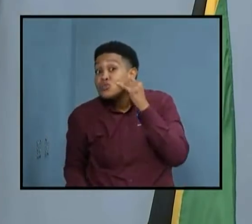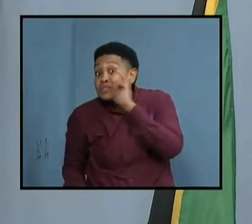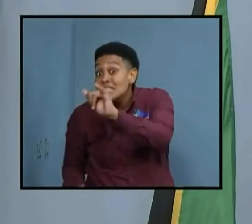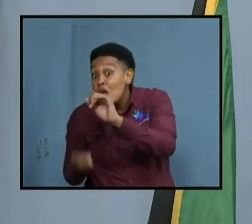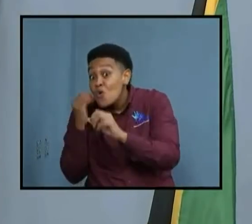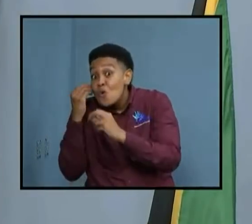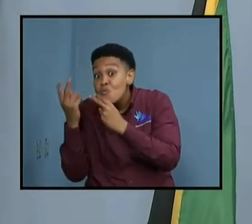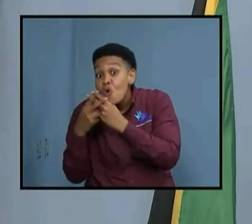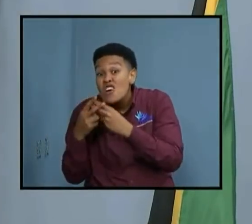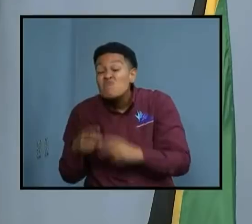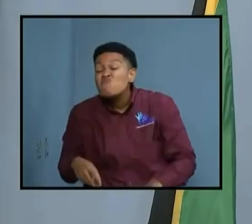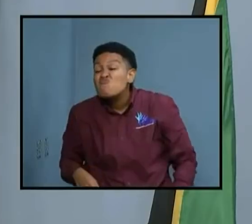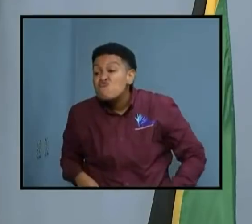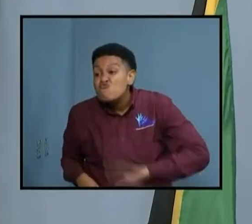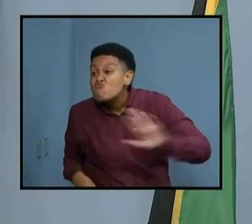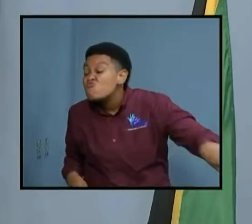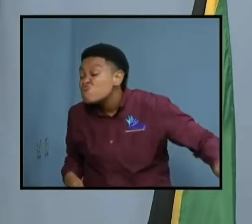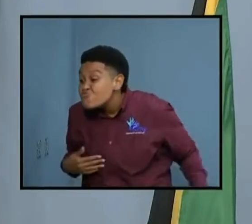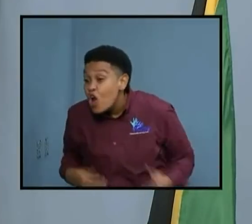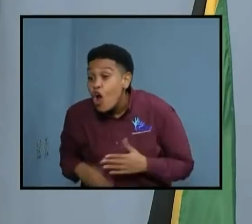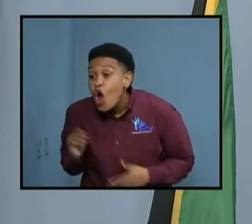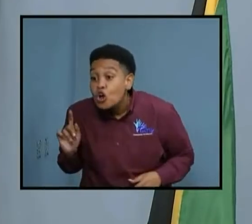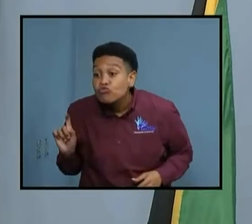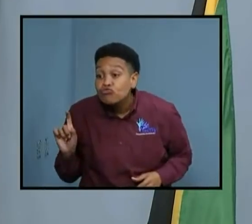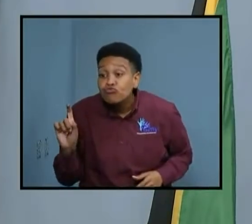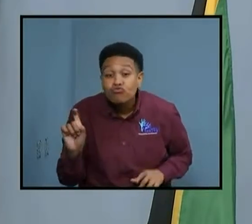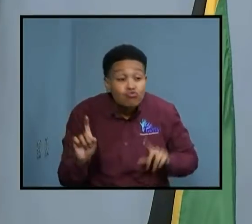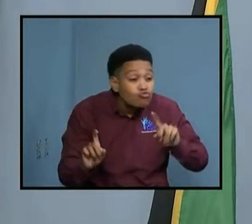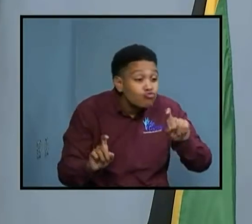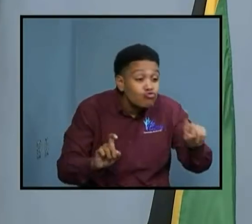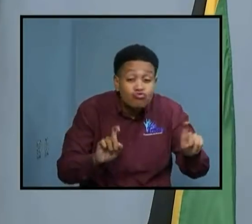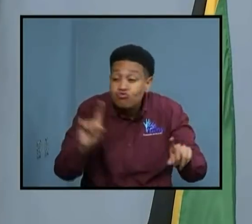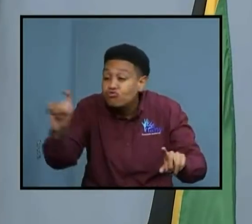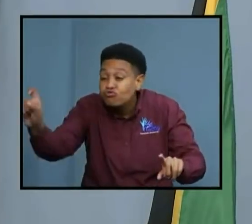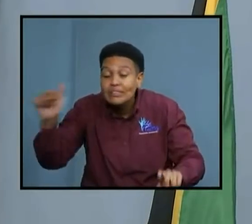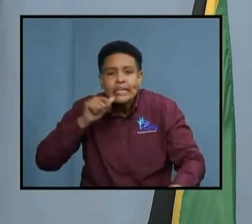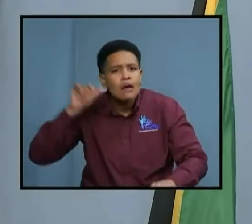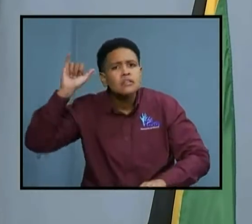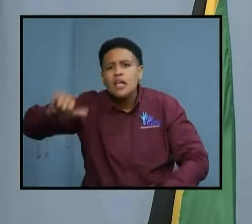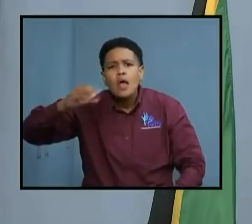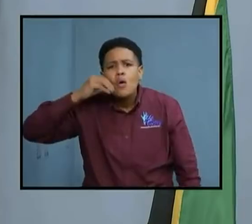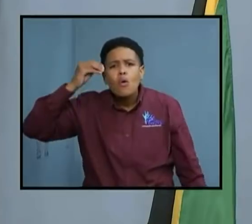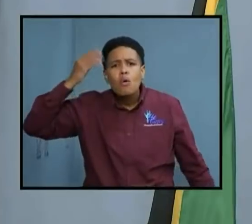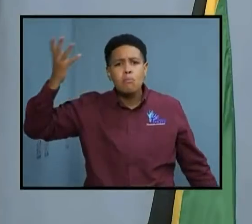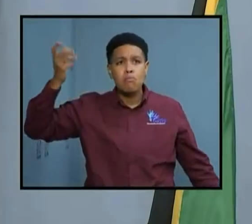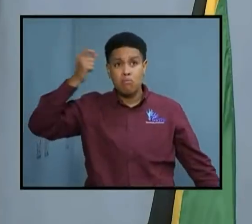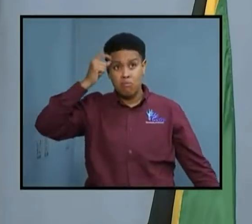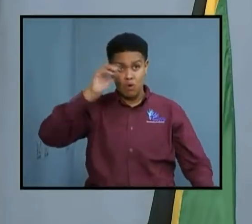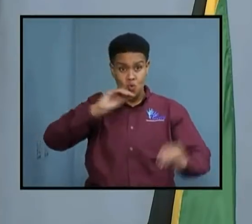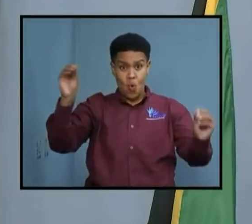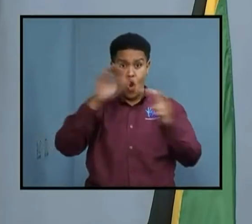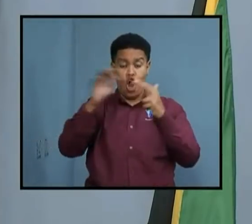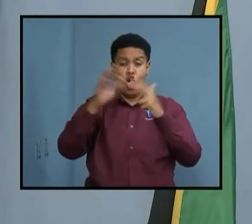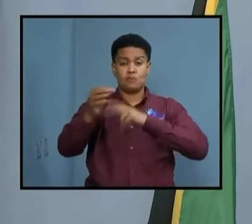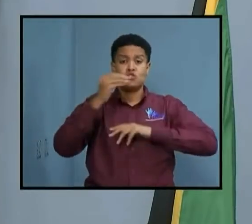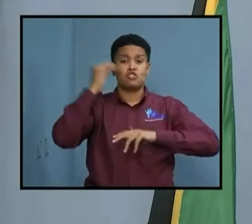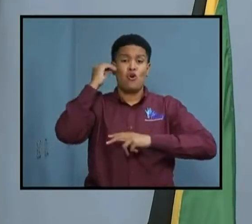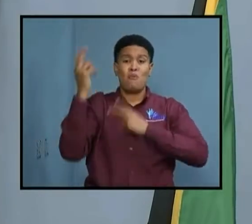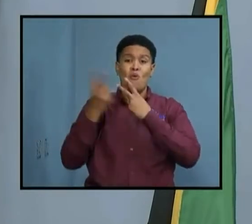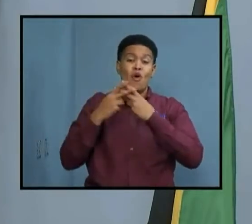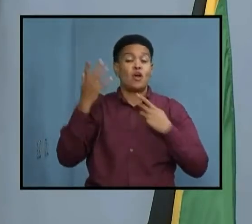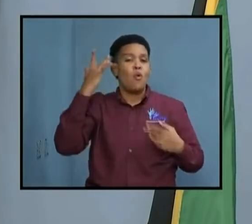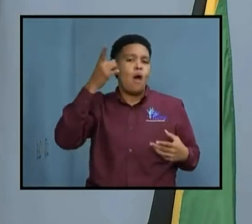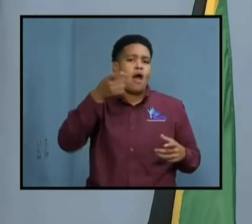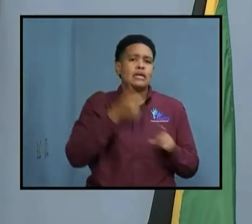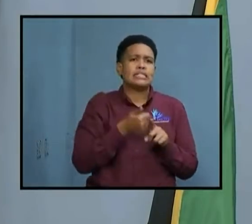around home quarantining. And again, there is no option to home quarantining in the